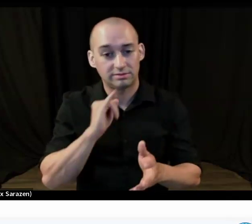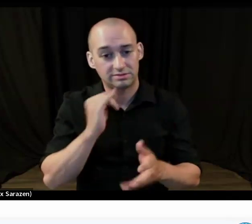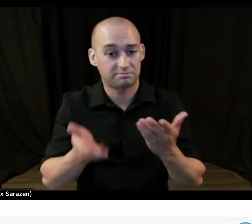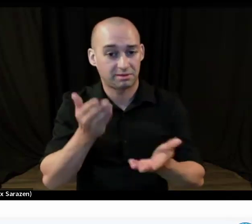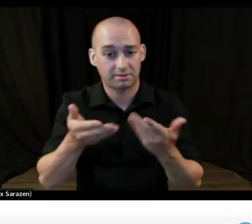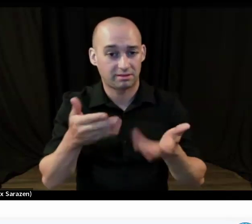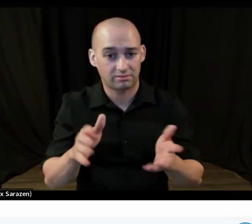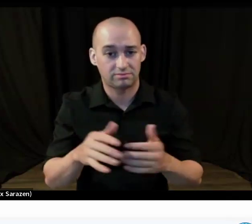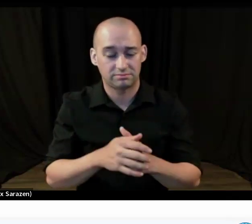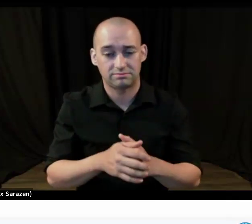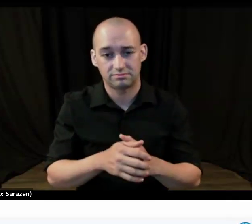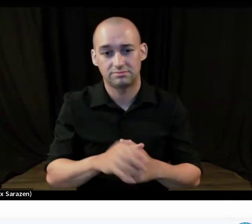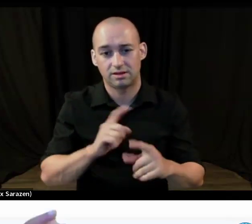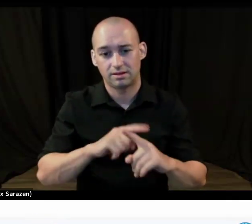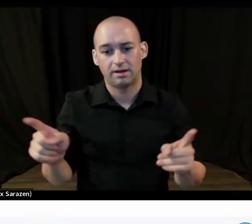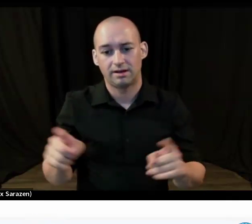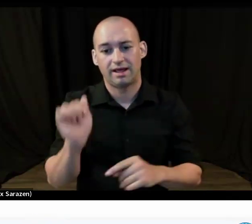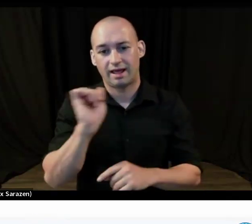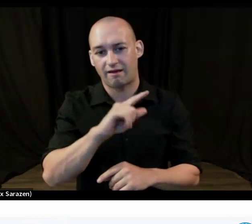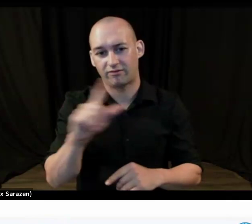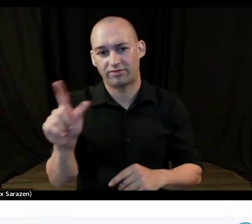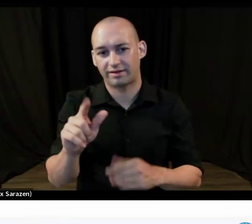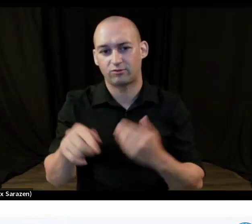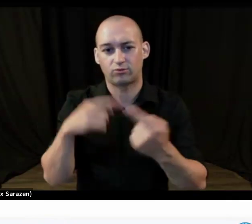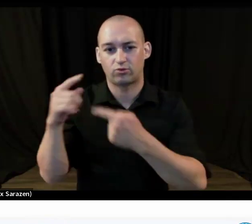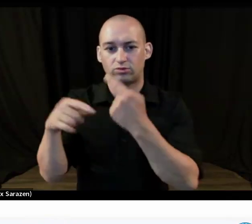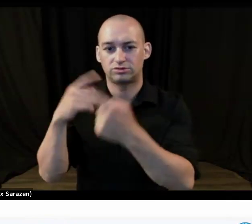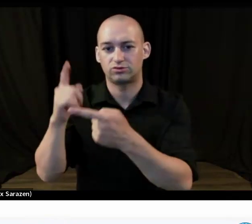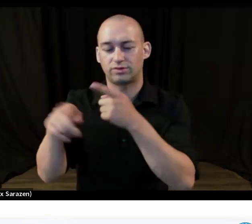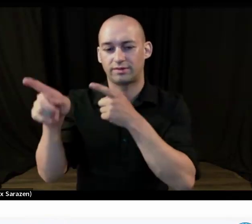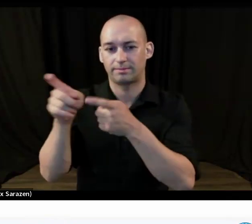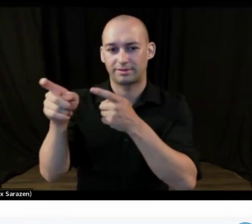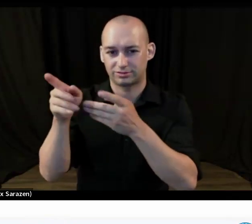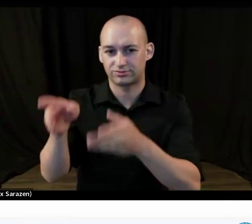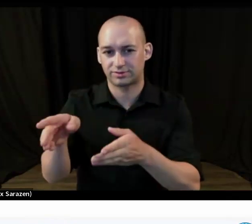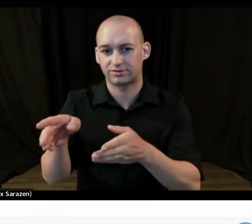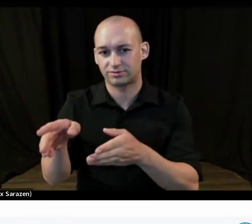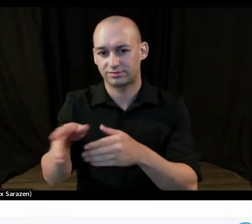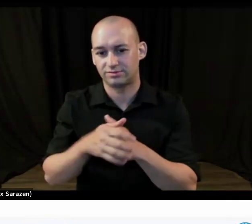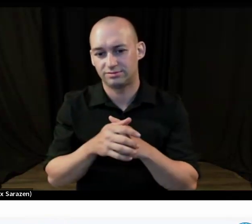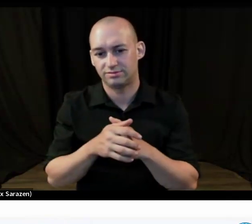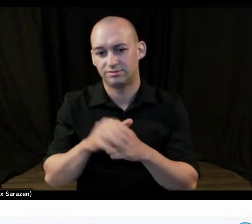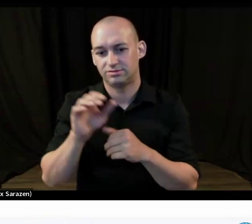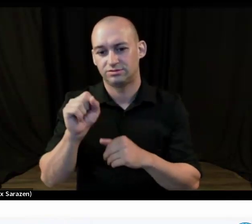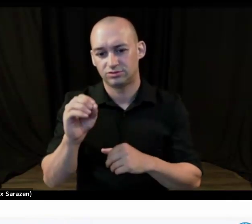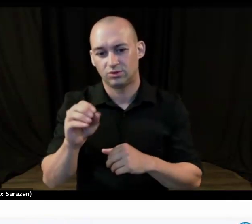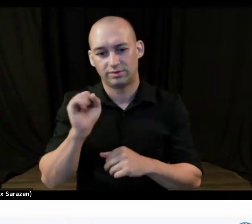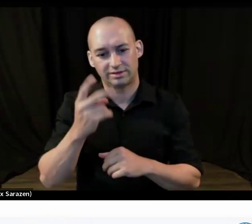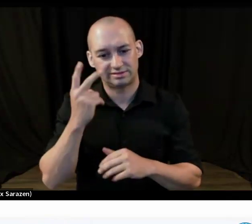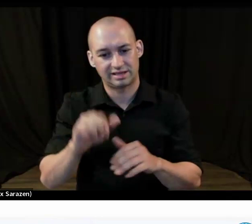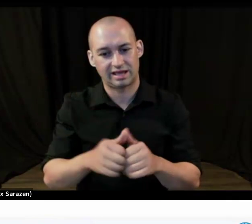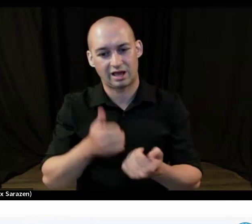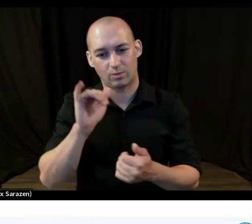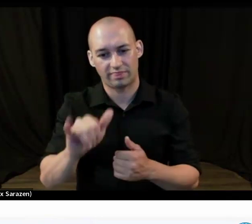However, everything rolls up to the administrating entity. So you can see how that, it's